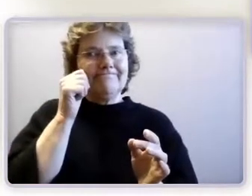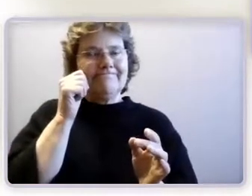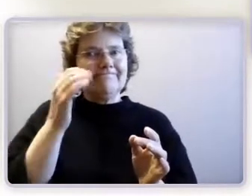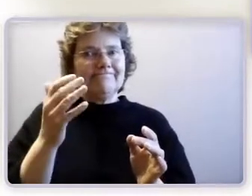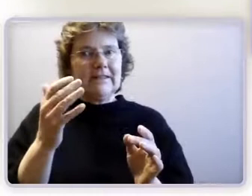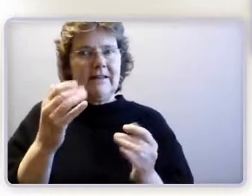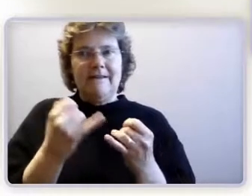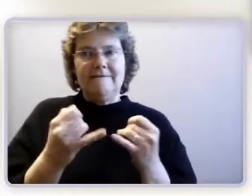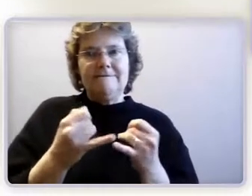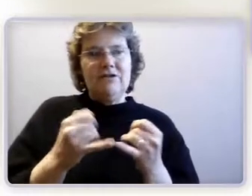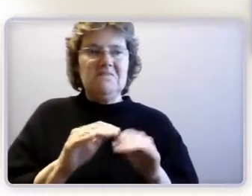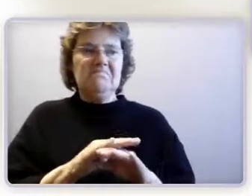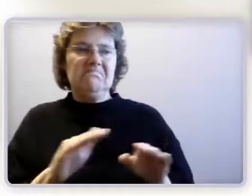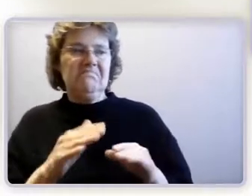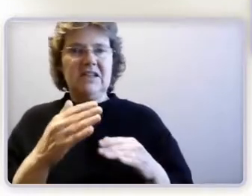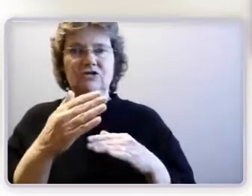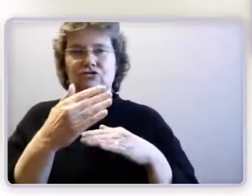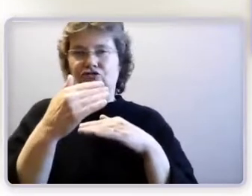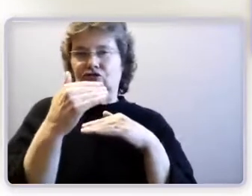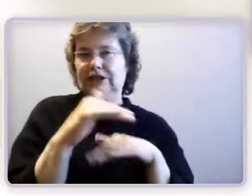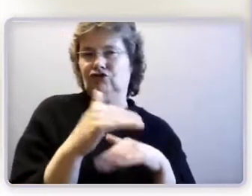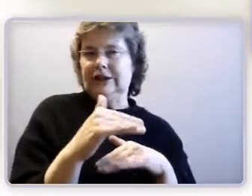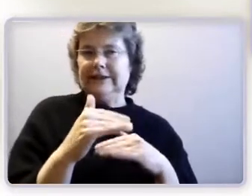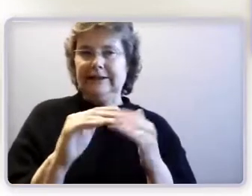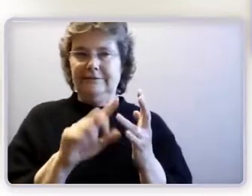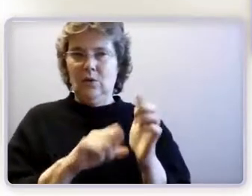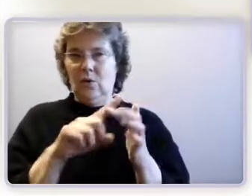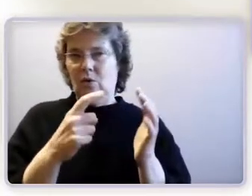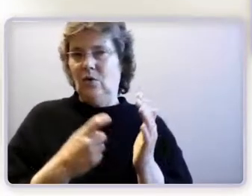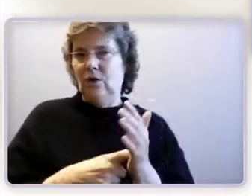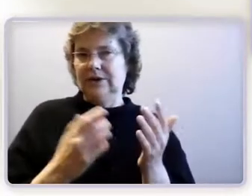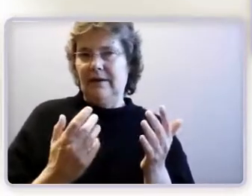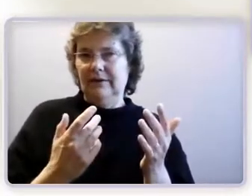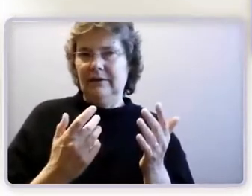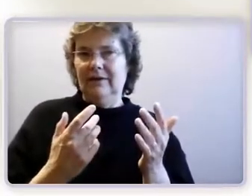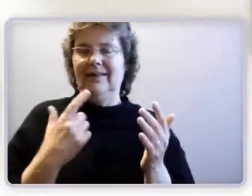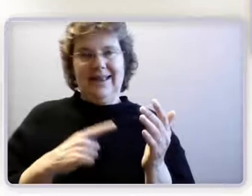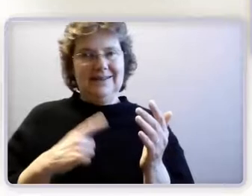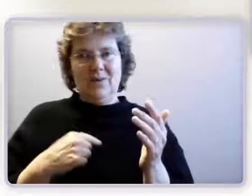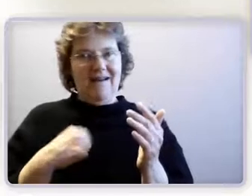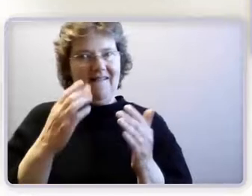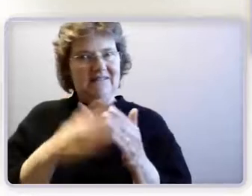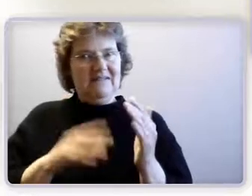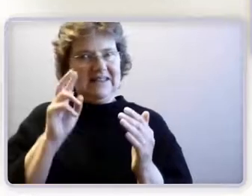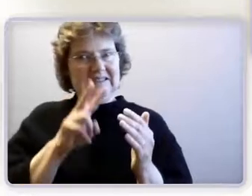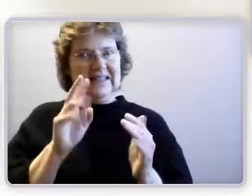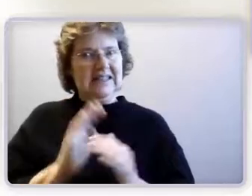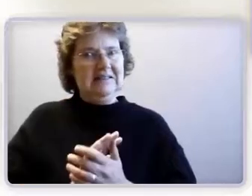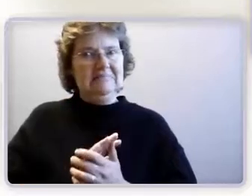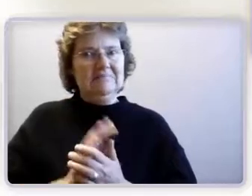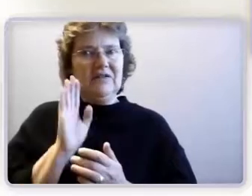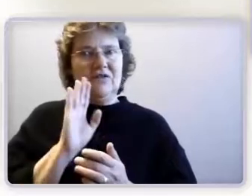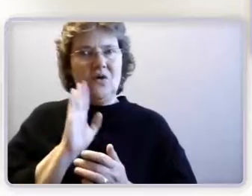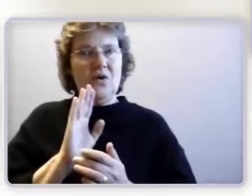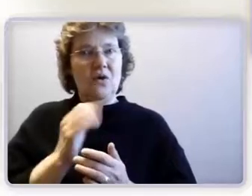order to include that. And I think that's why I've never seen it. None of my colleagues, to the best of